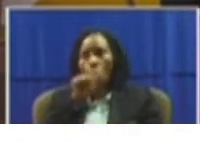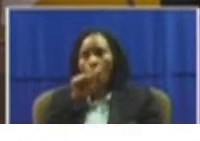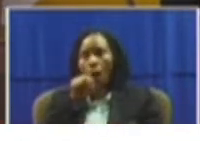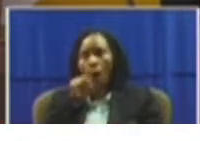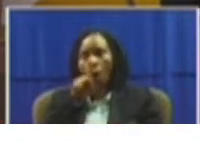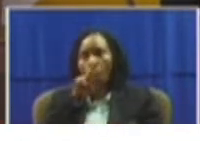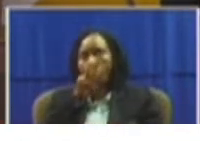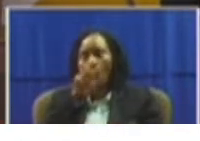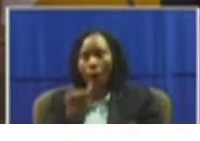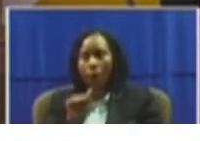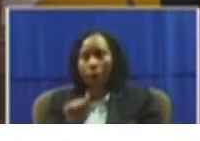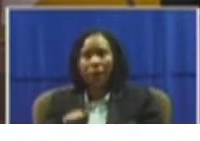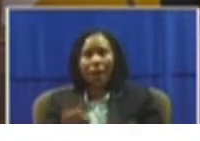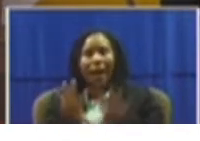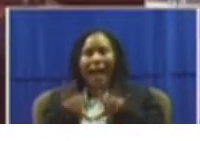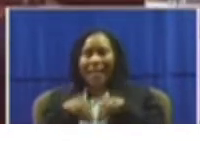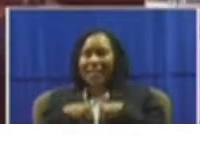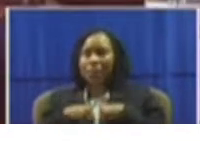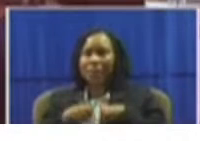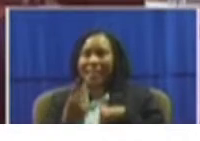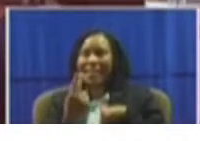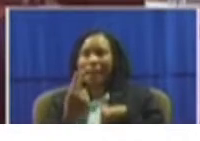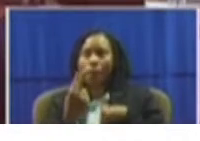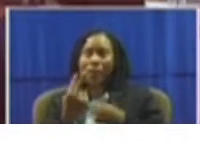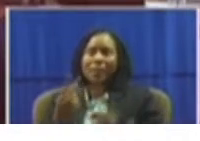we can't accept double standards.